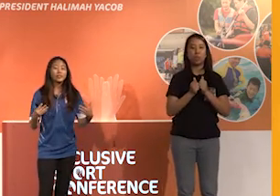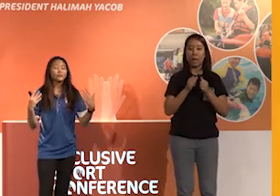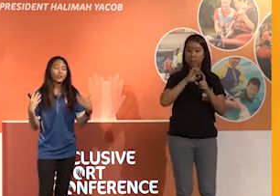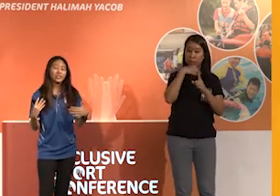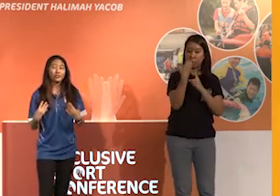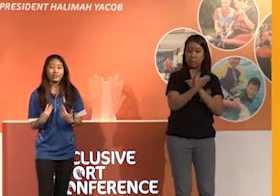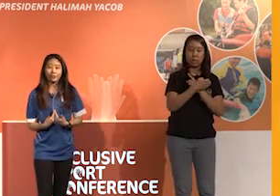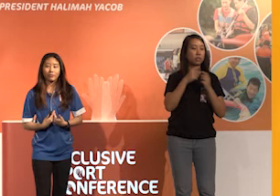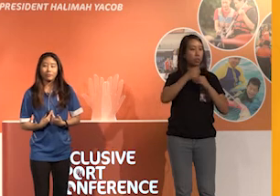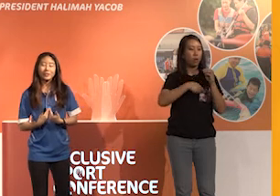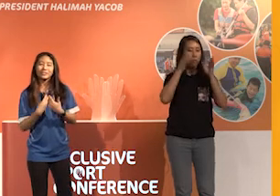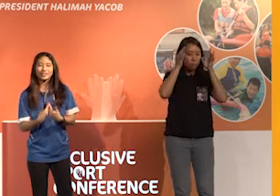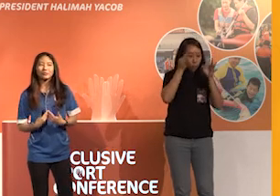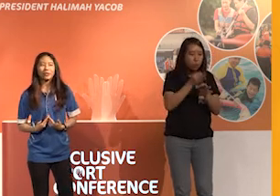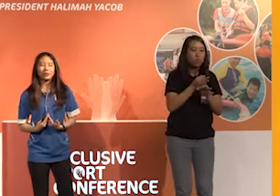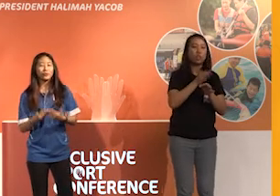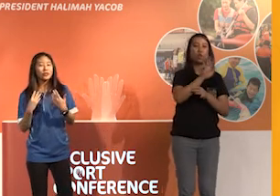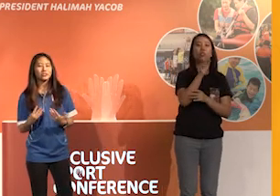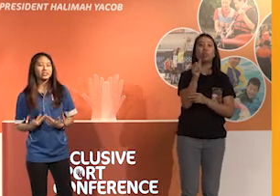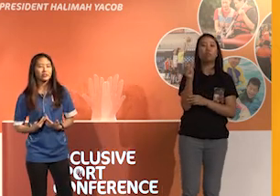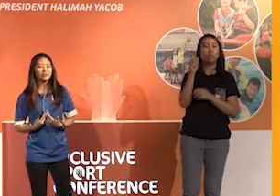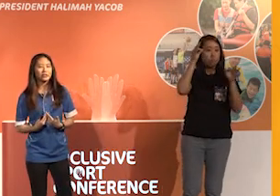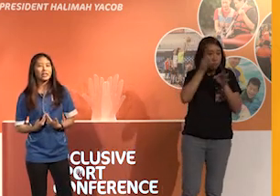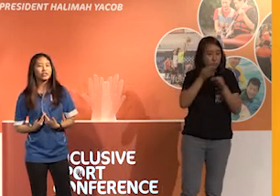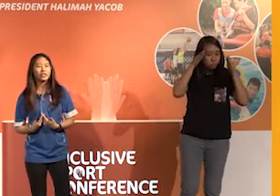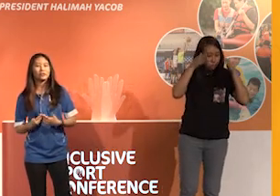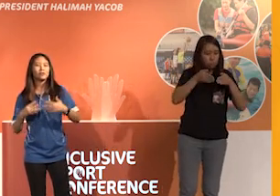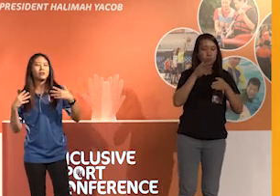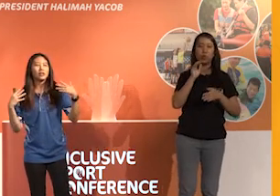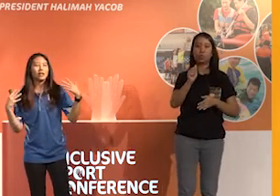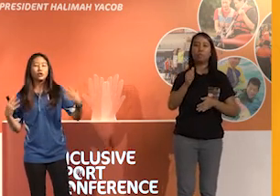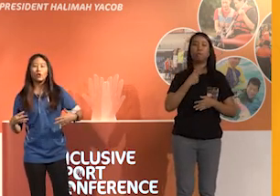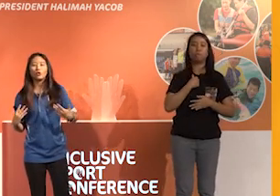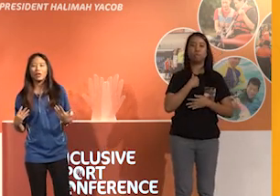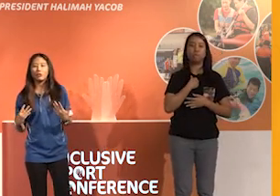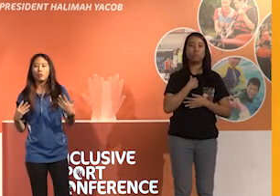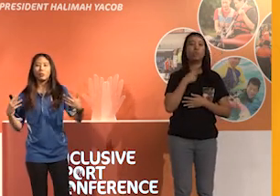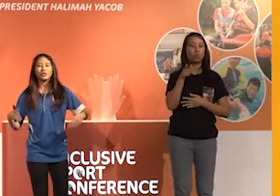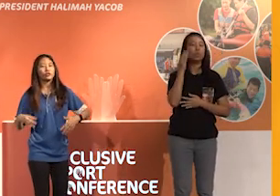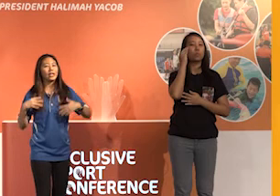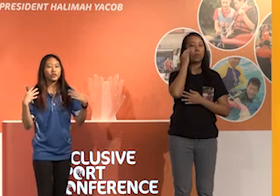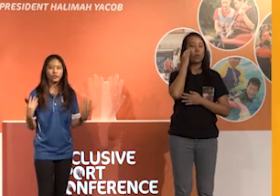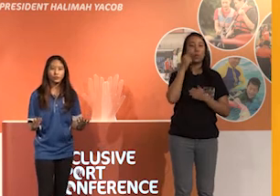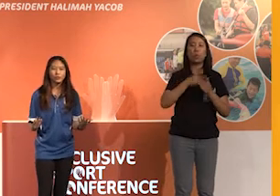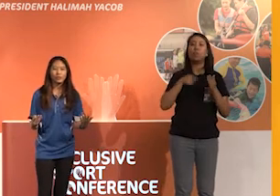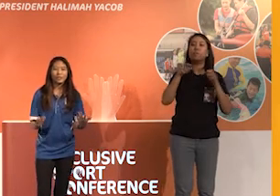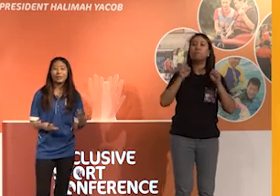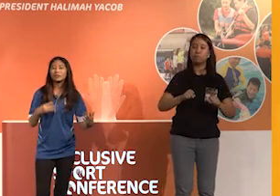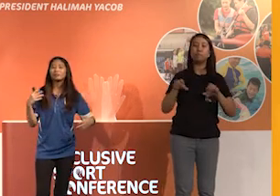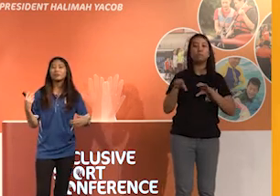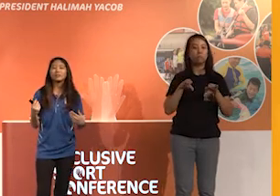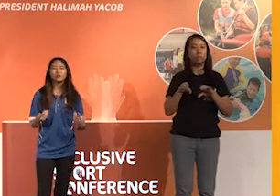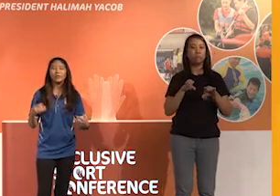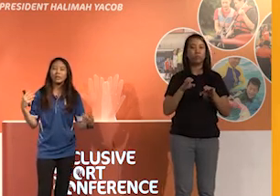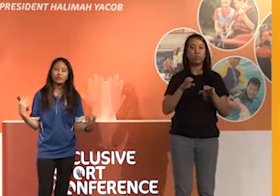about focusing on yourself. Because this way, when you focus on yourself, you can actually know that or what you can actually do. It